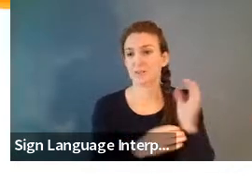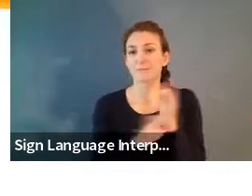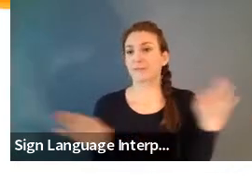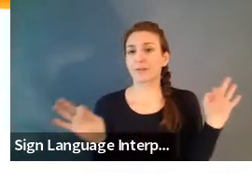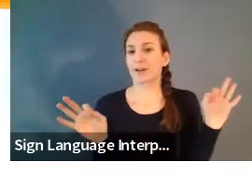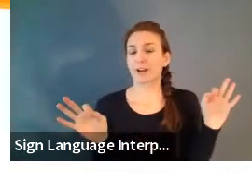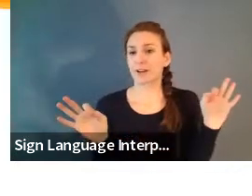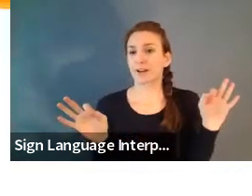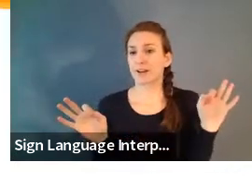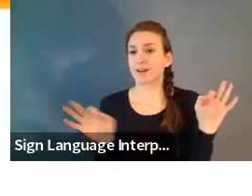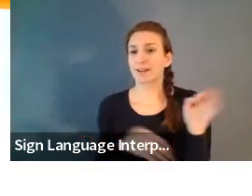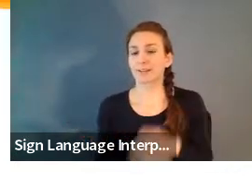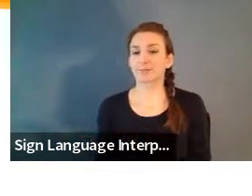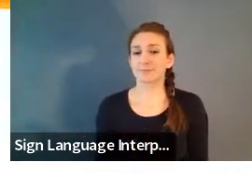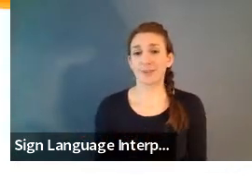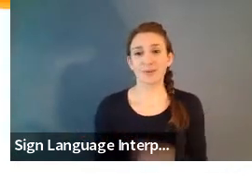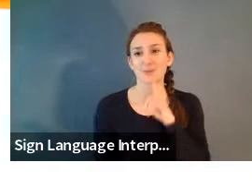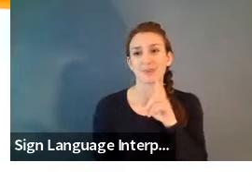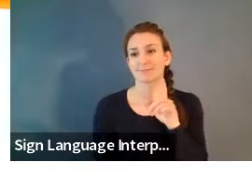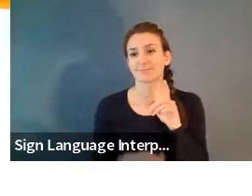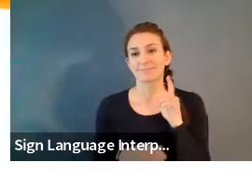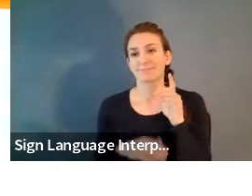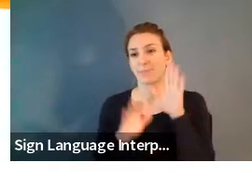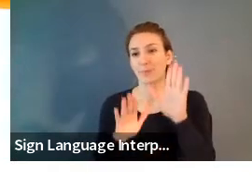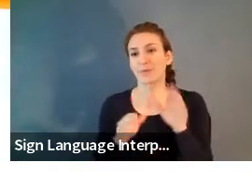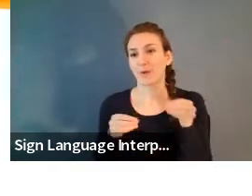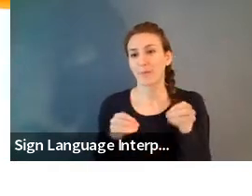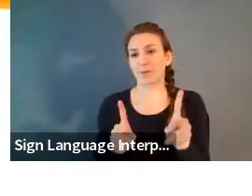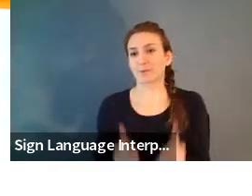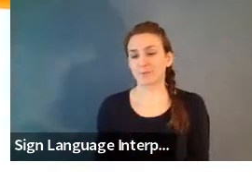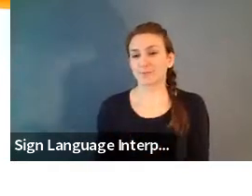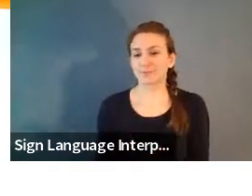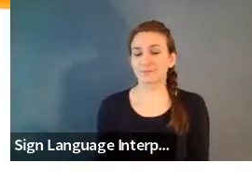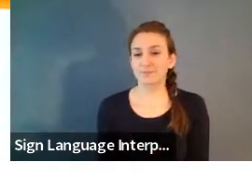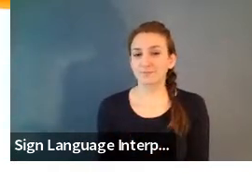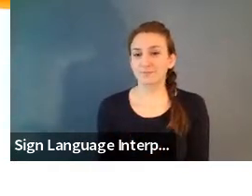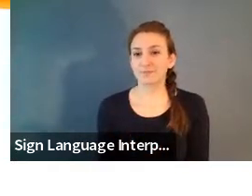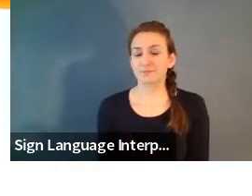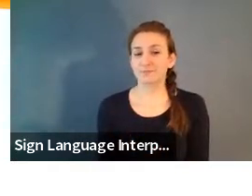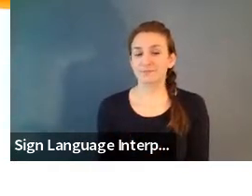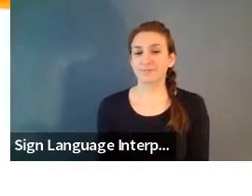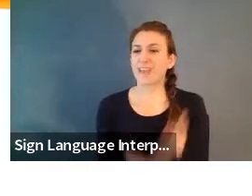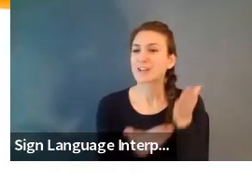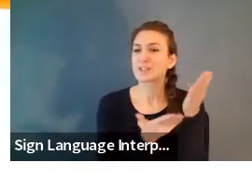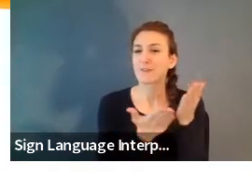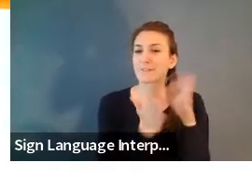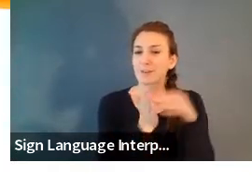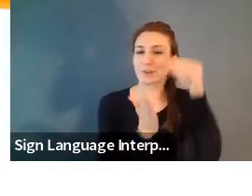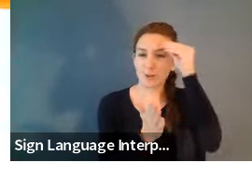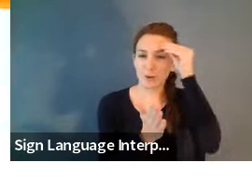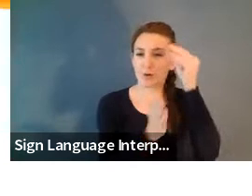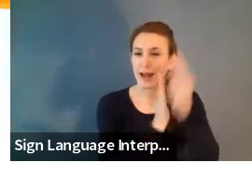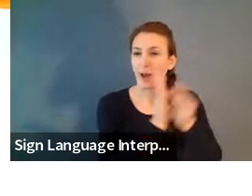lawyers throughout the state. So it was a great opportunity. We have students complete service learning hours as part of our Counseling